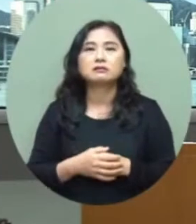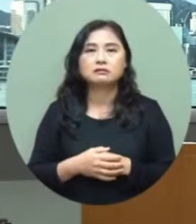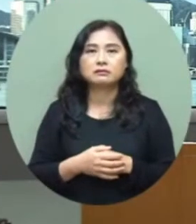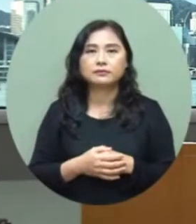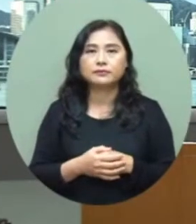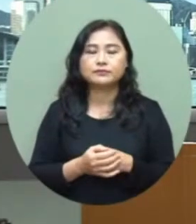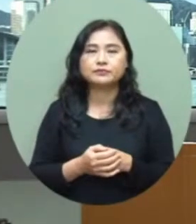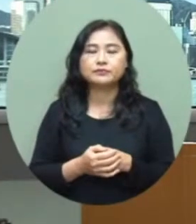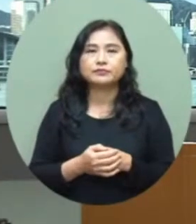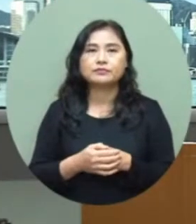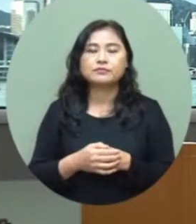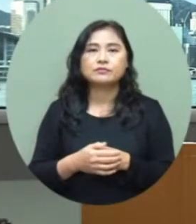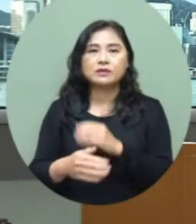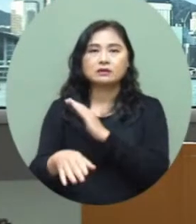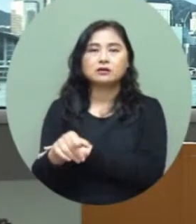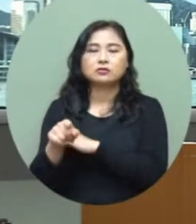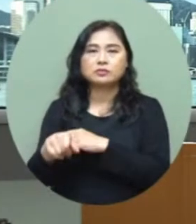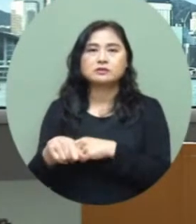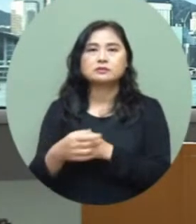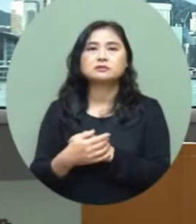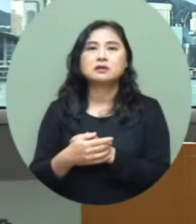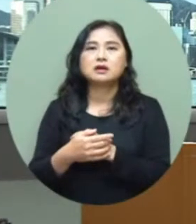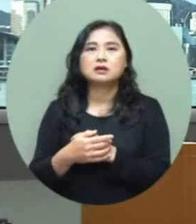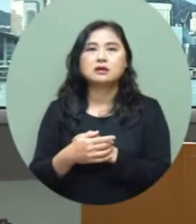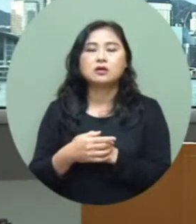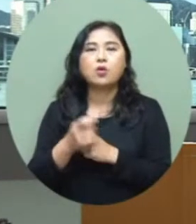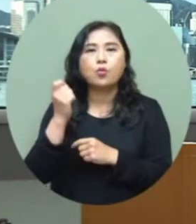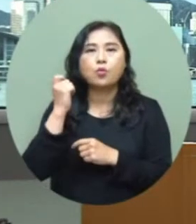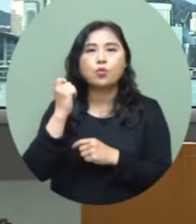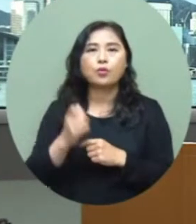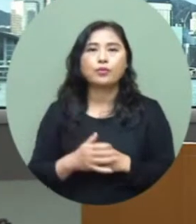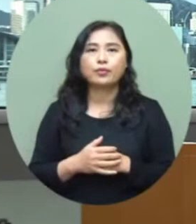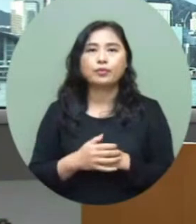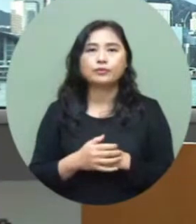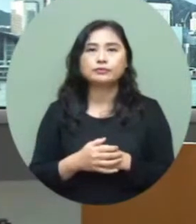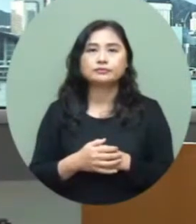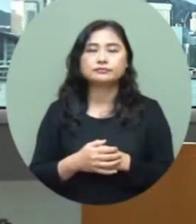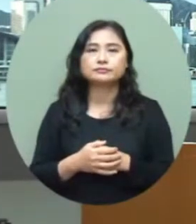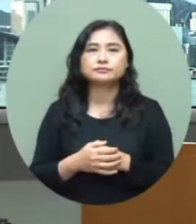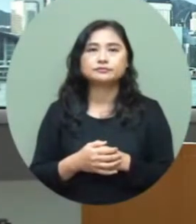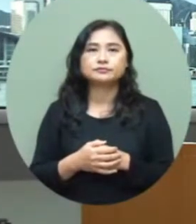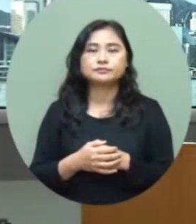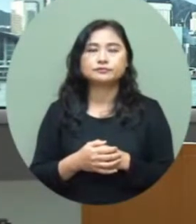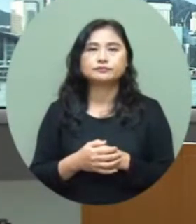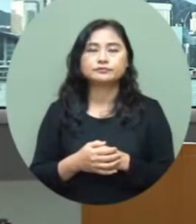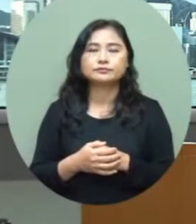the agency that you represent. The lady at the back.